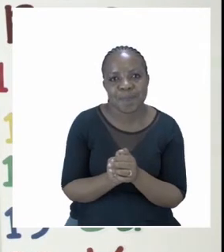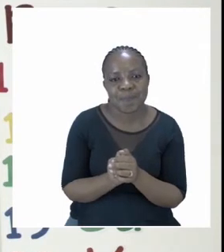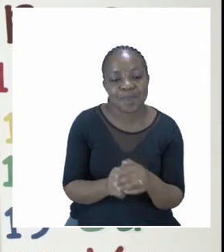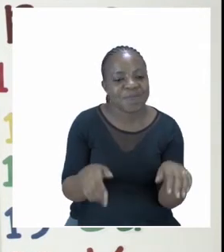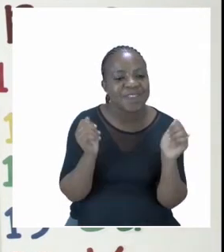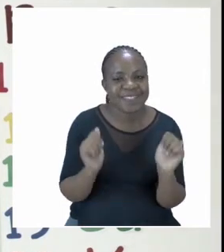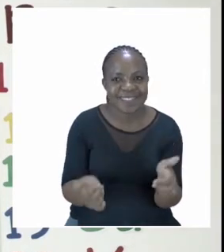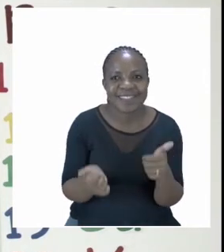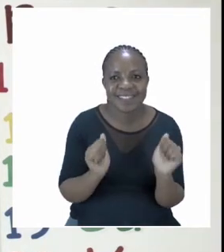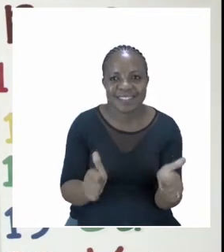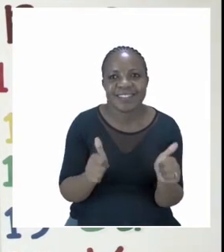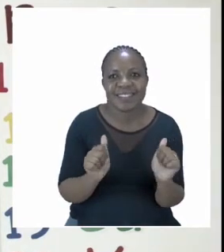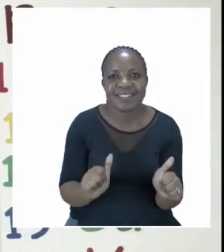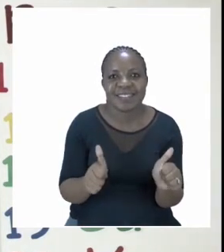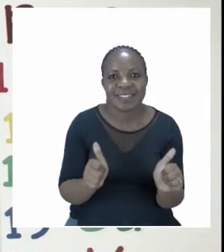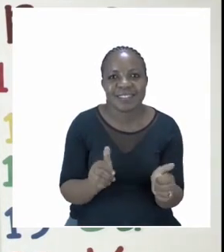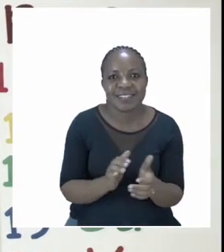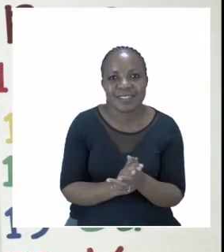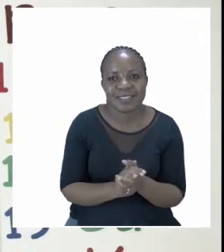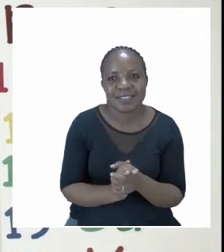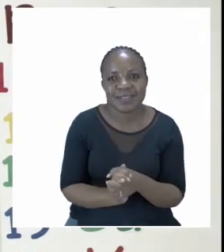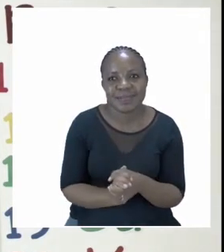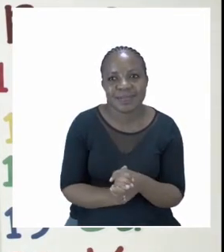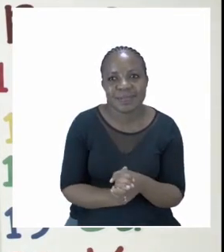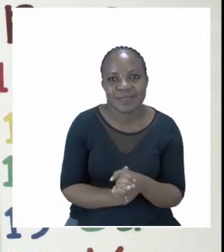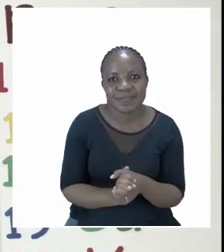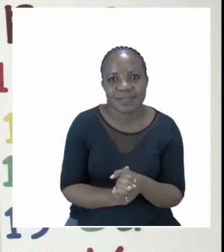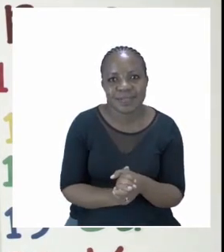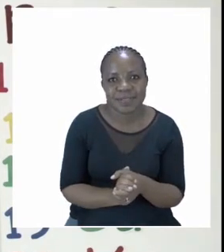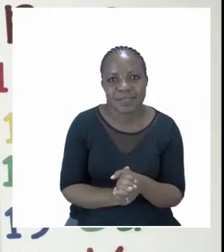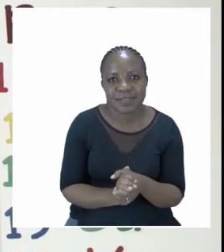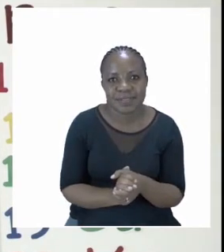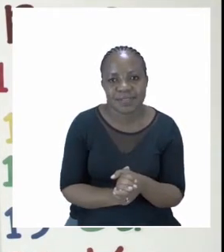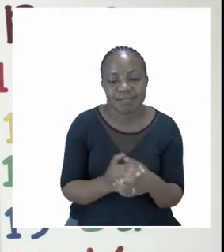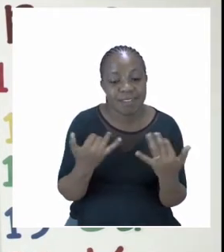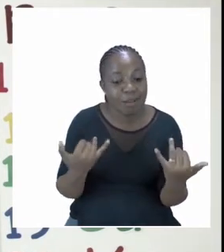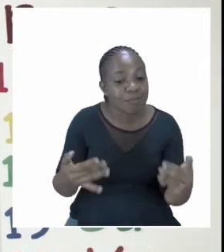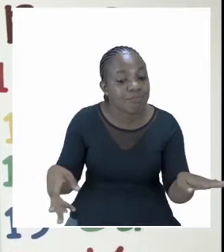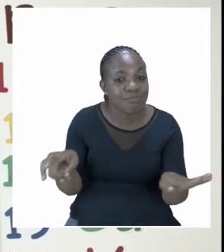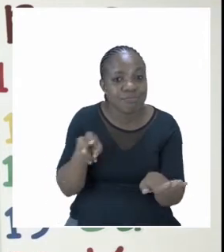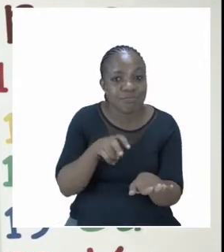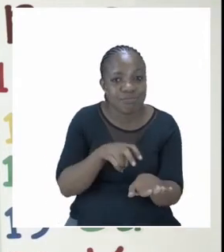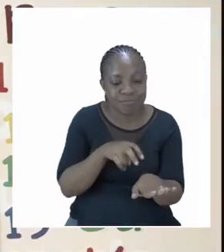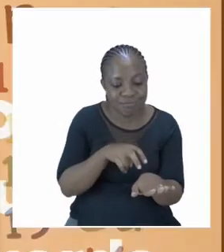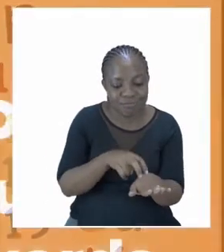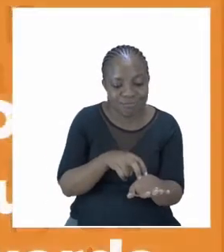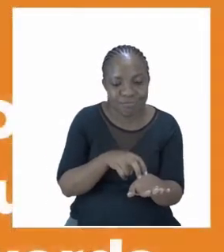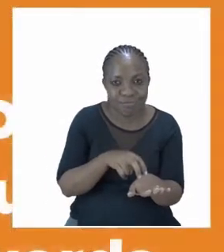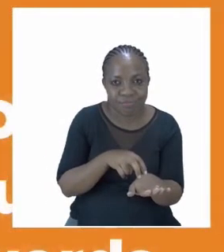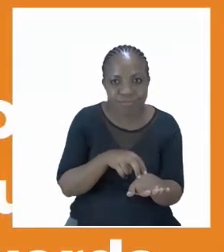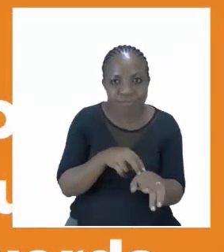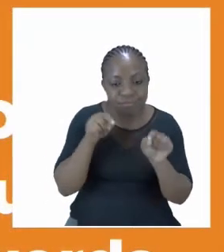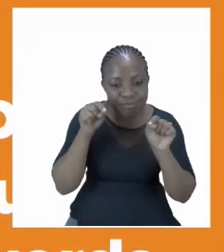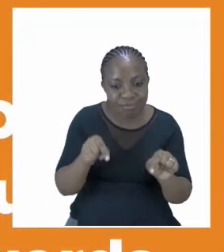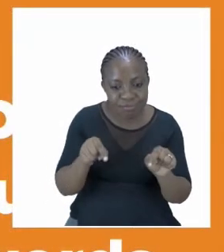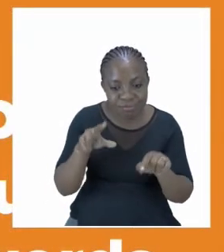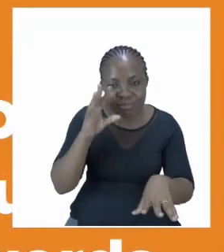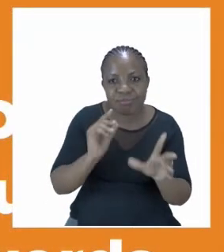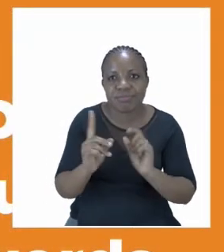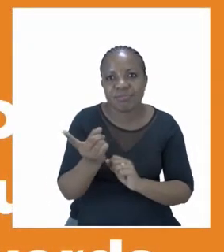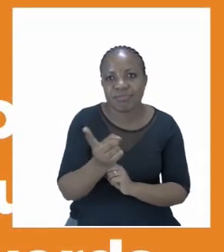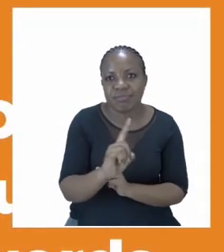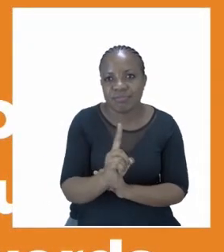Well done. Good job. Now we are ready. Today's lesson is all